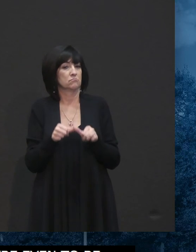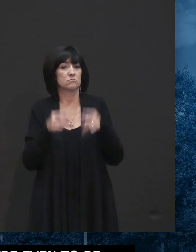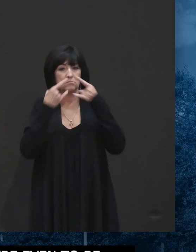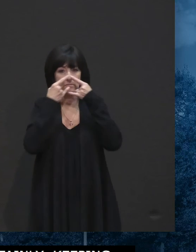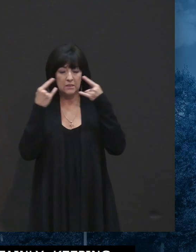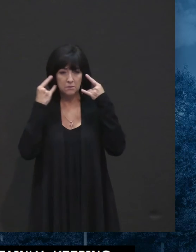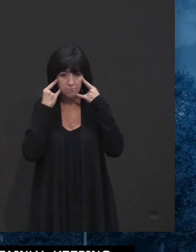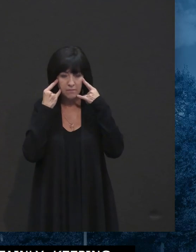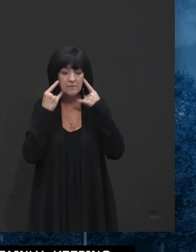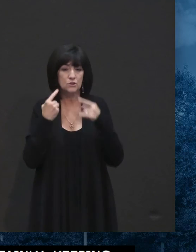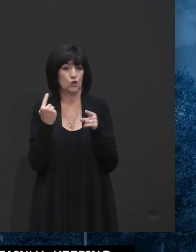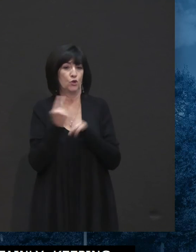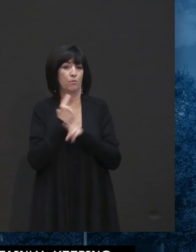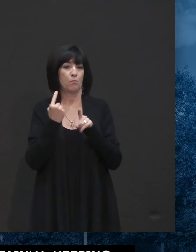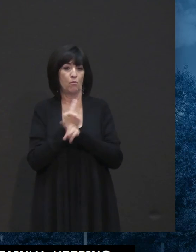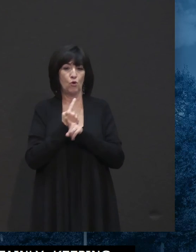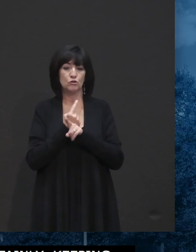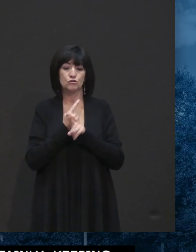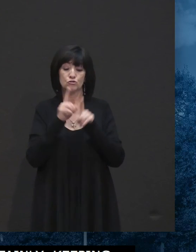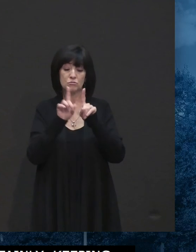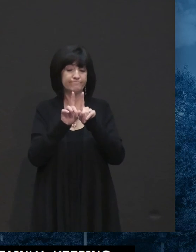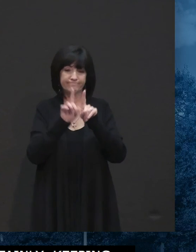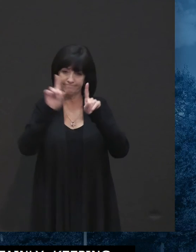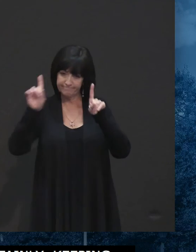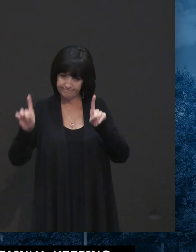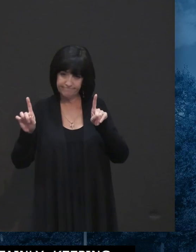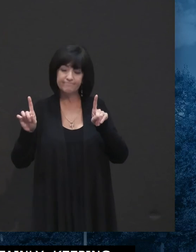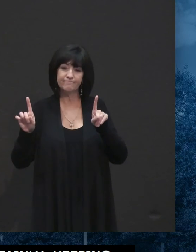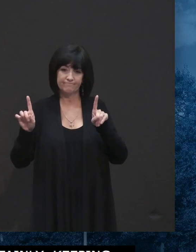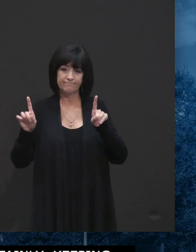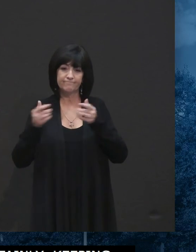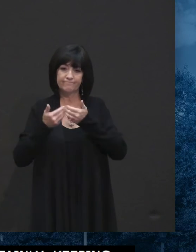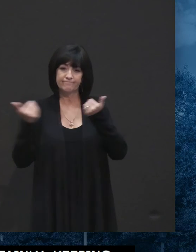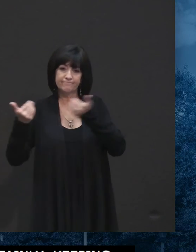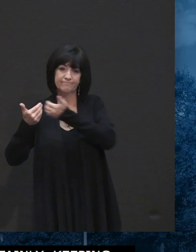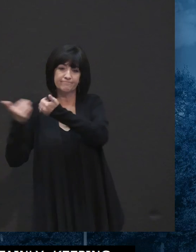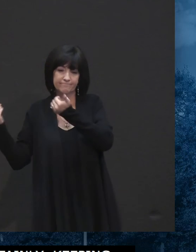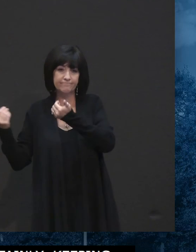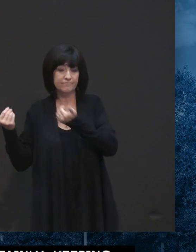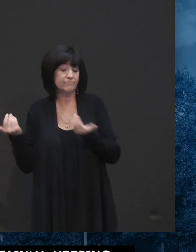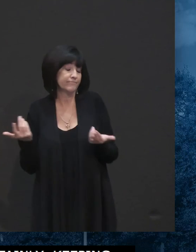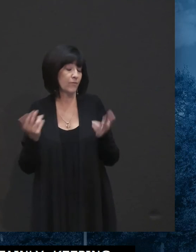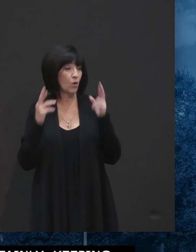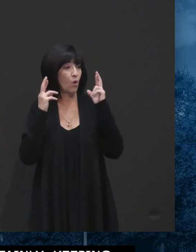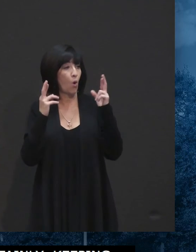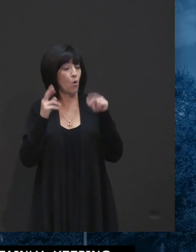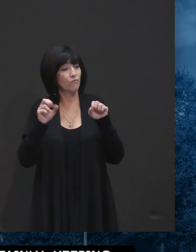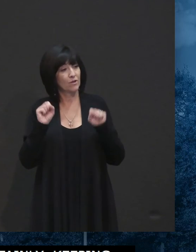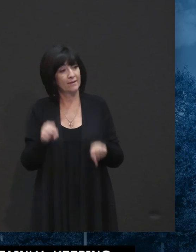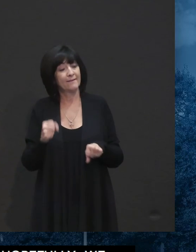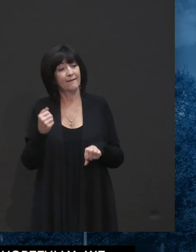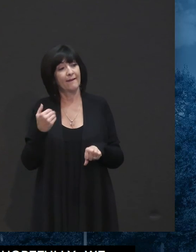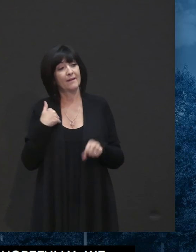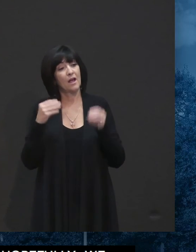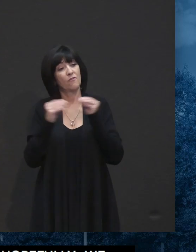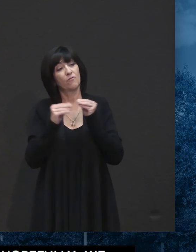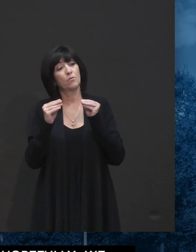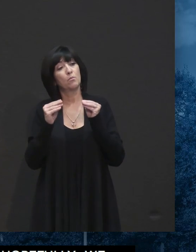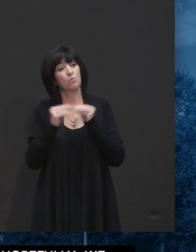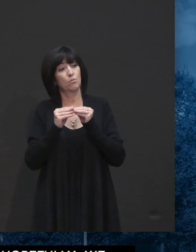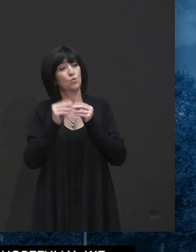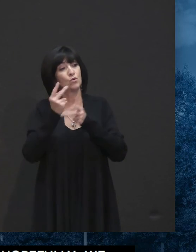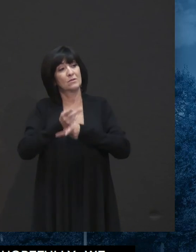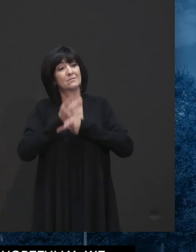appropriate social distancing. And hopefully we can have a safe Halloween, because the